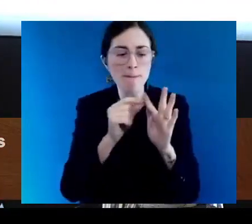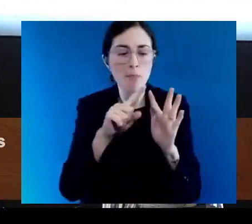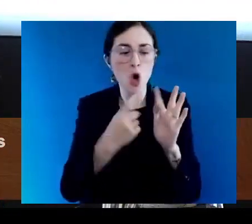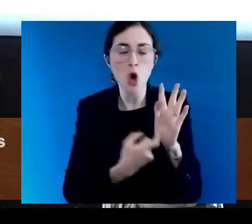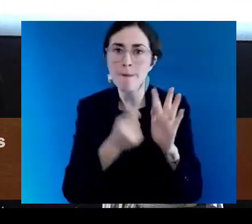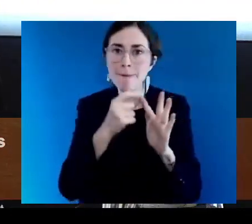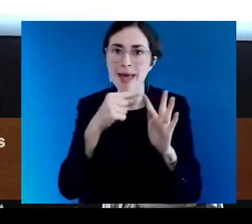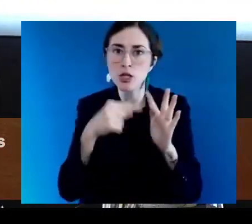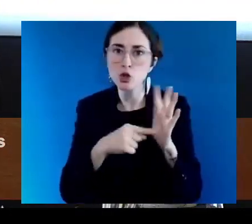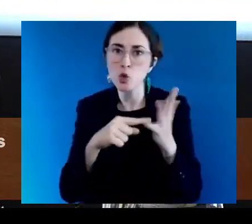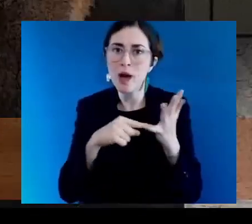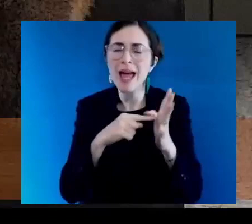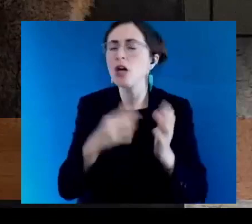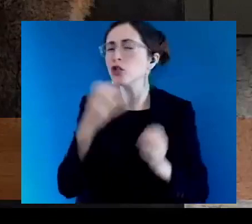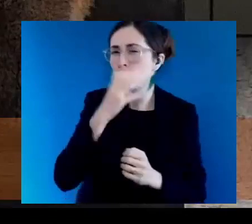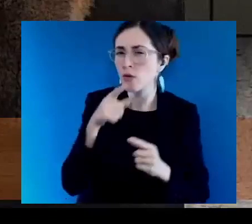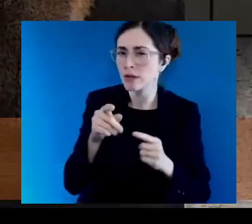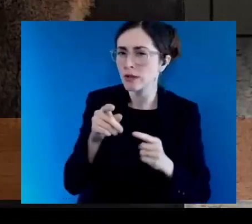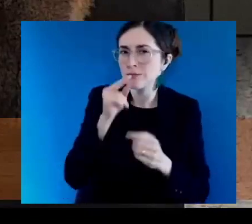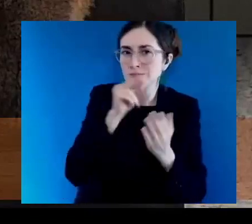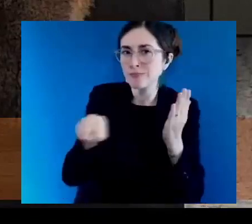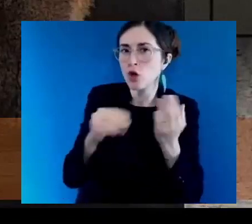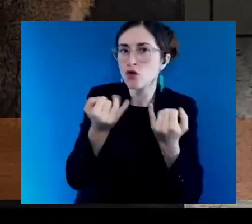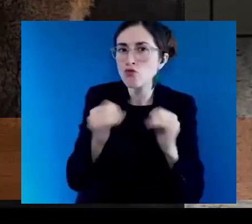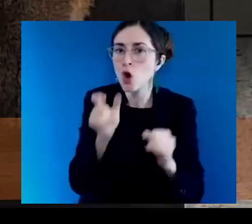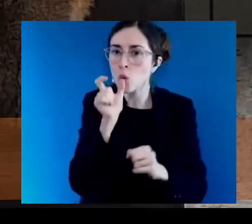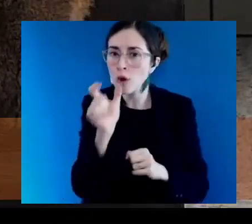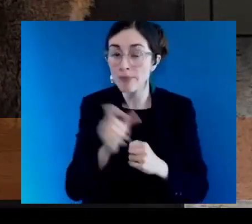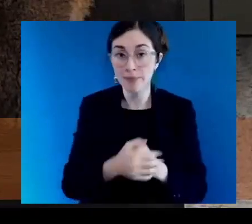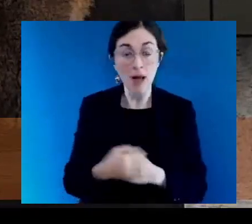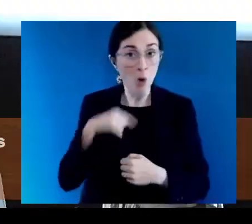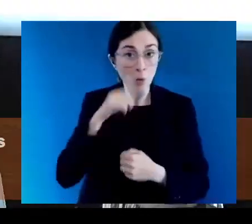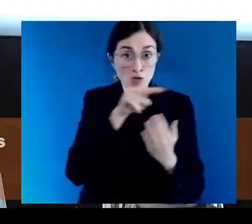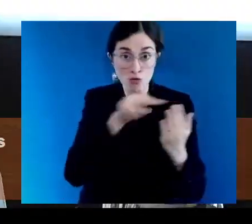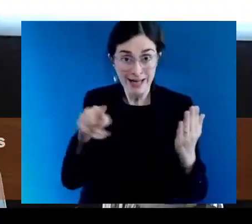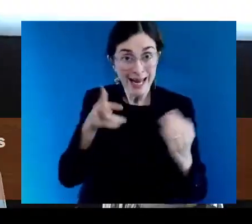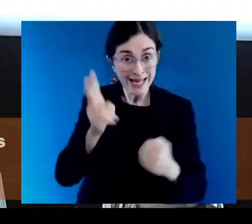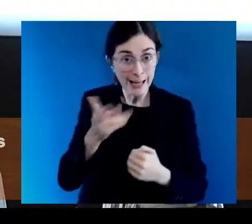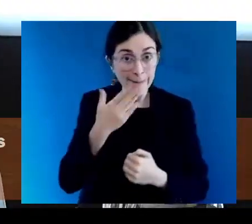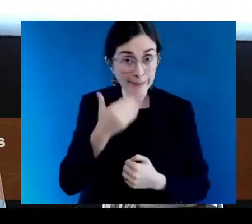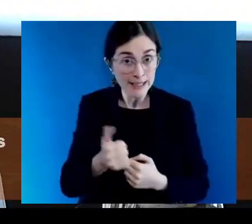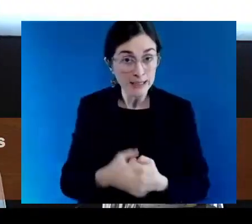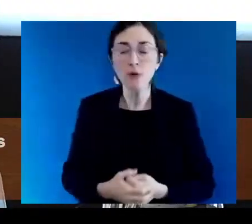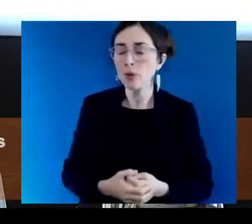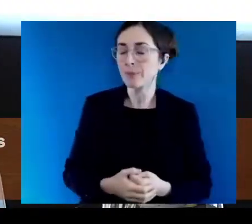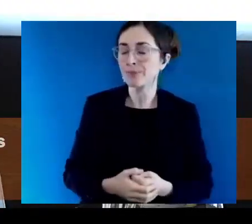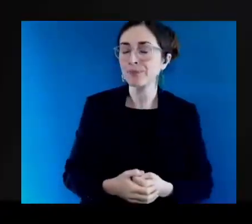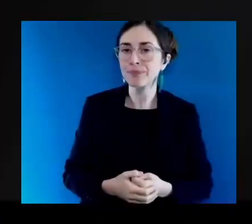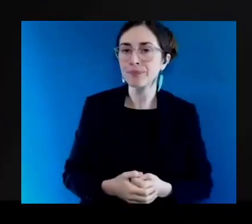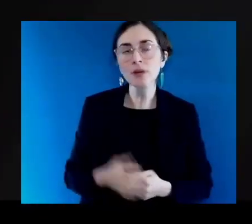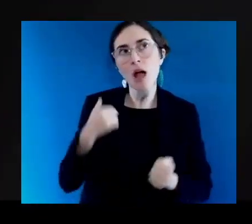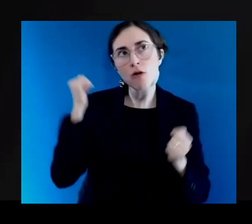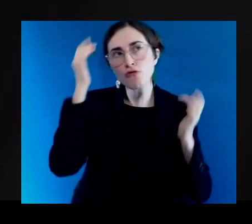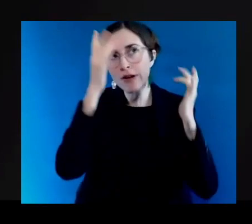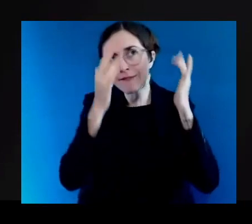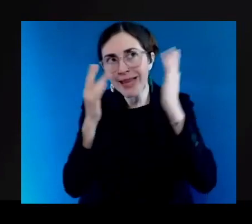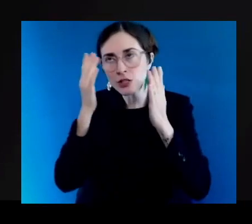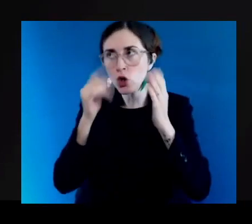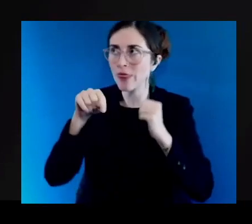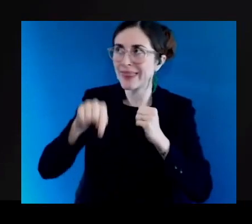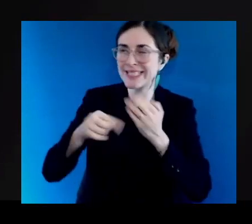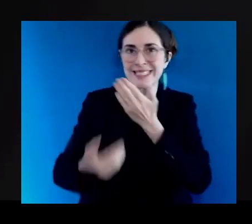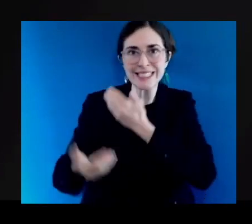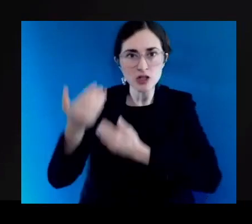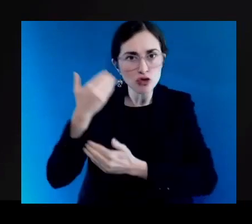apologise. That's okay. I will read that again. Sorry, yes, please. Thank you. I've reflected on this history and the legacy I